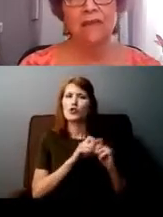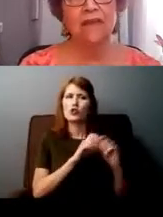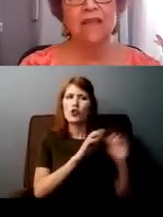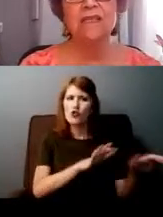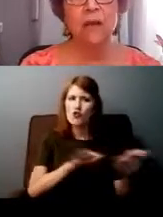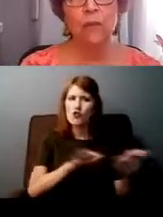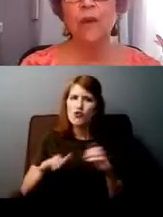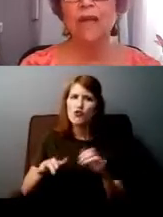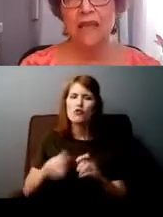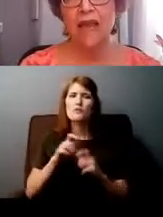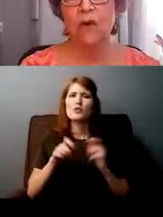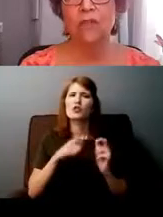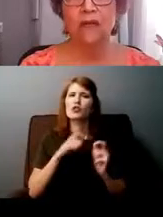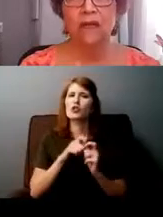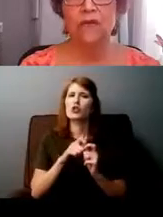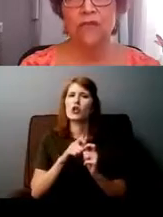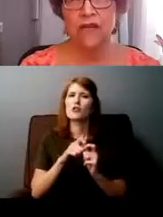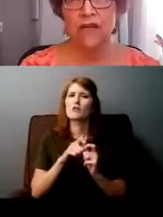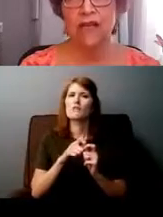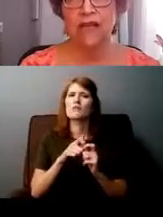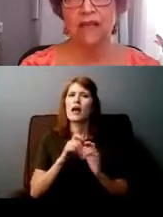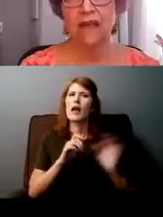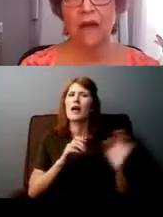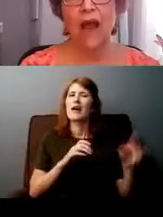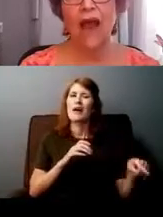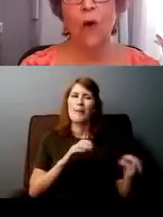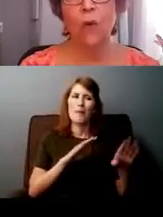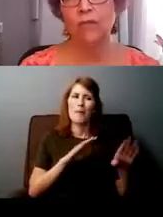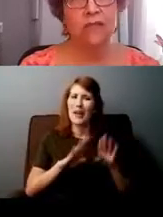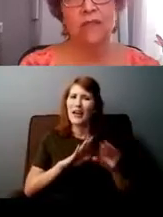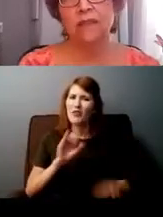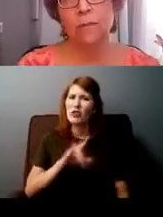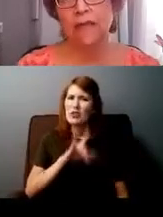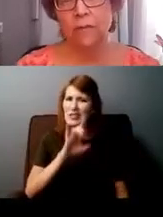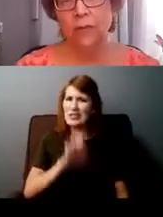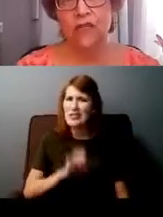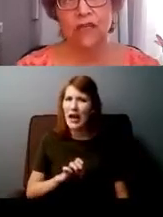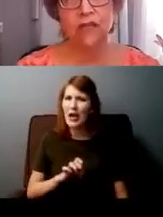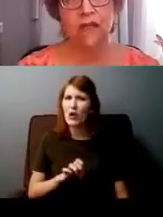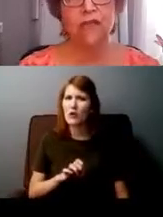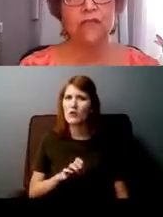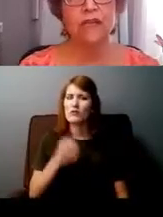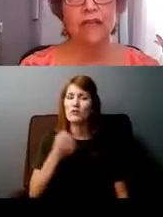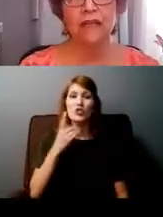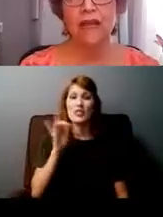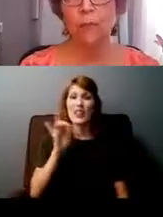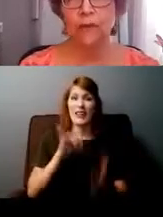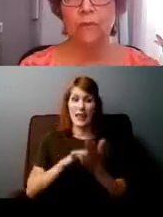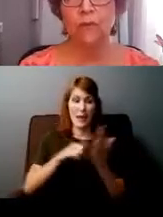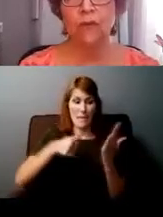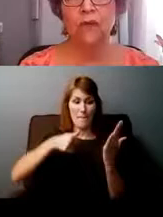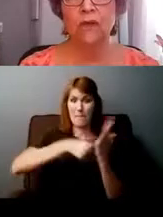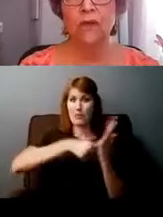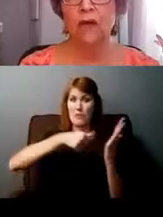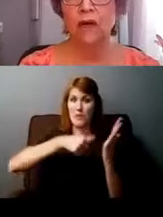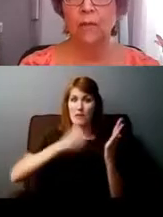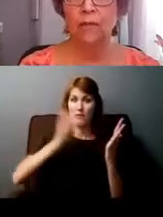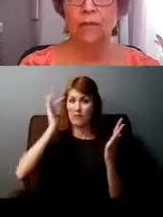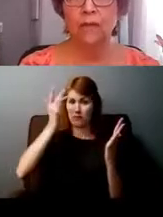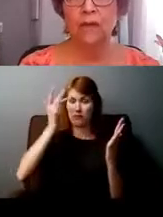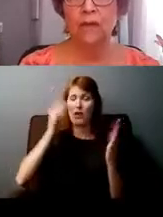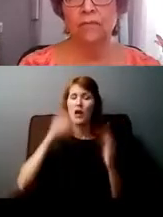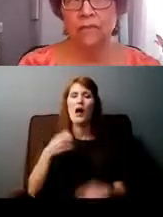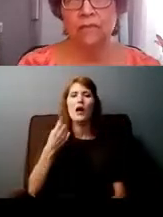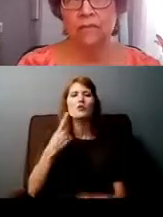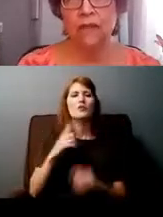that separates out, understanding how, just like the button pushing, understanding how people